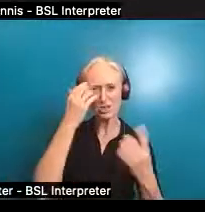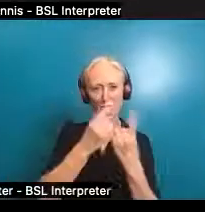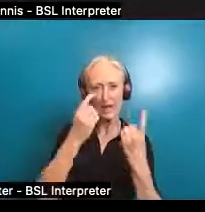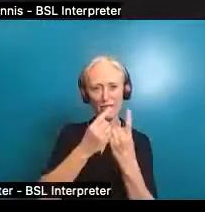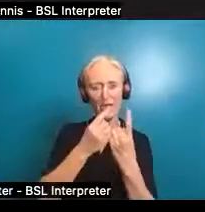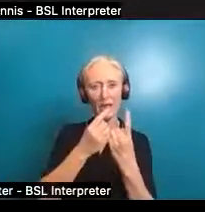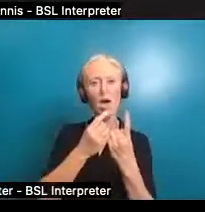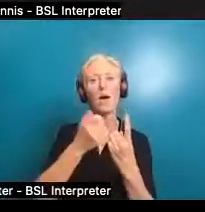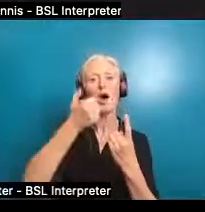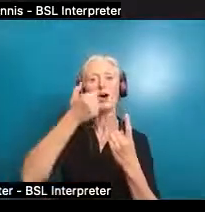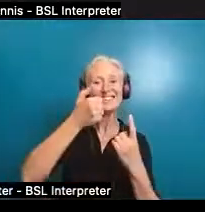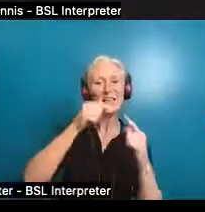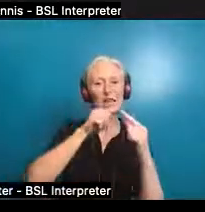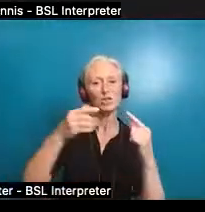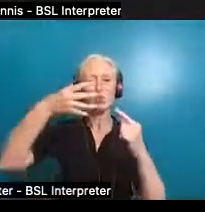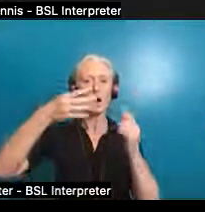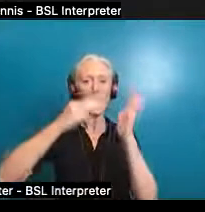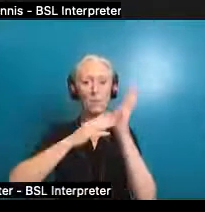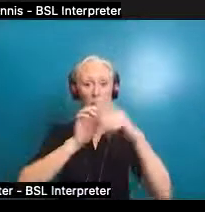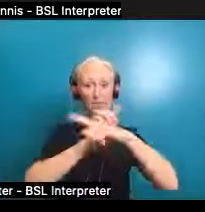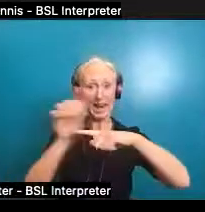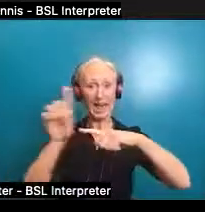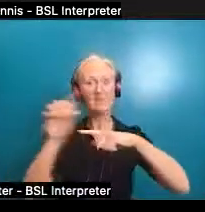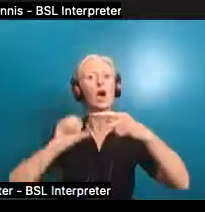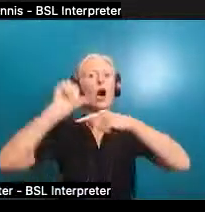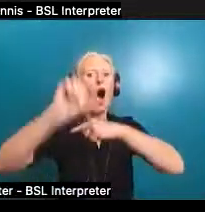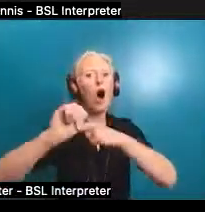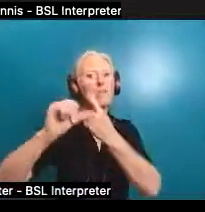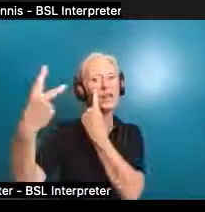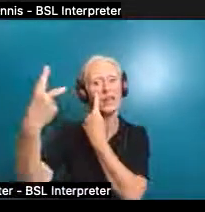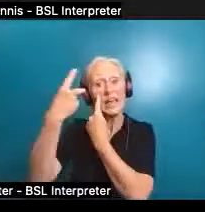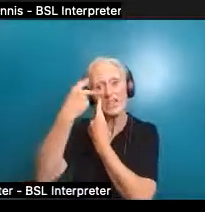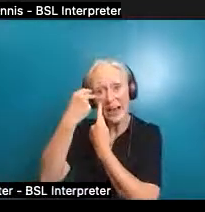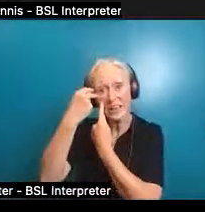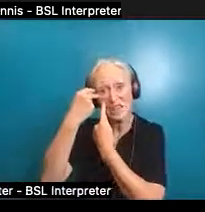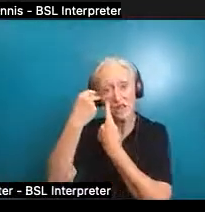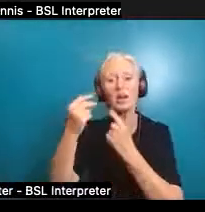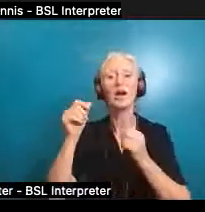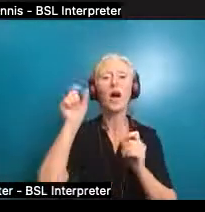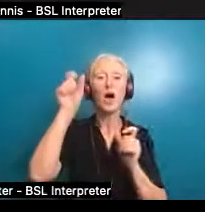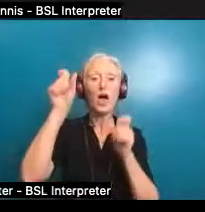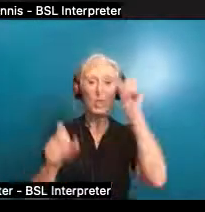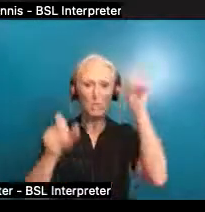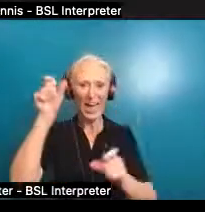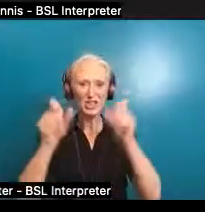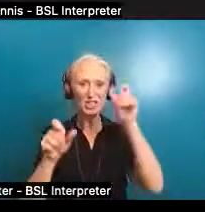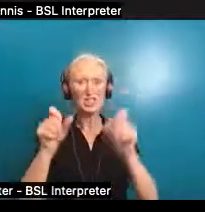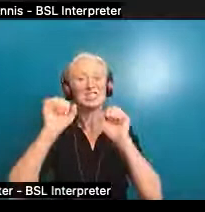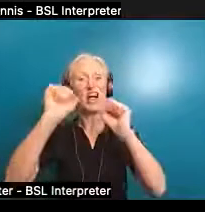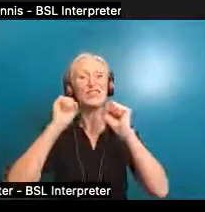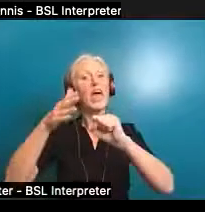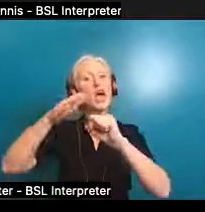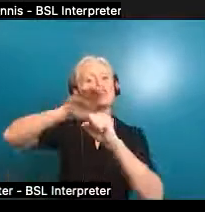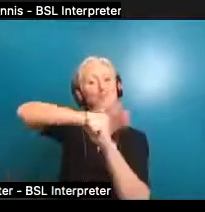the injection of the gene therapy, patients are now getting thinning of their retina. So